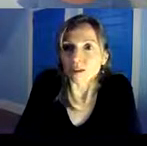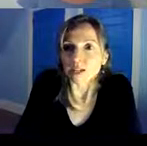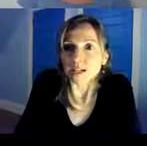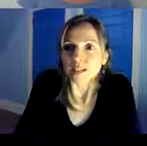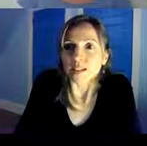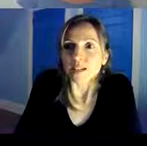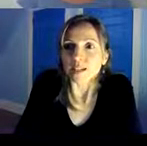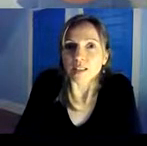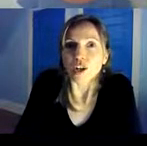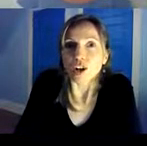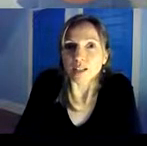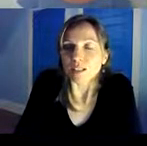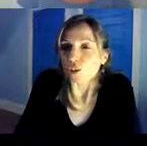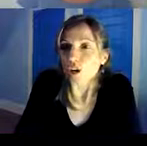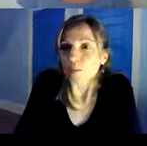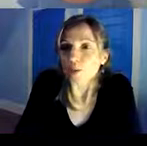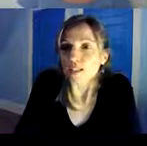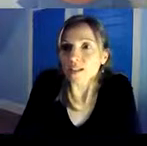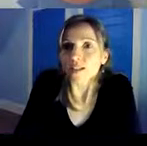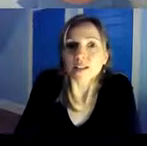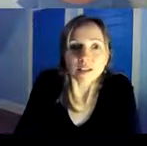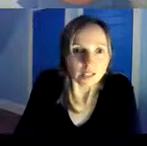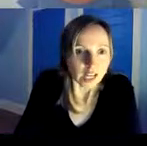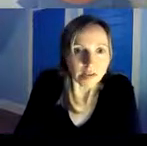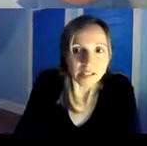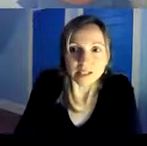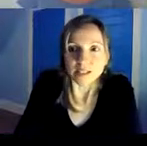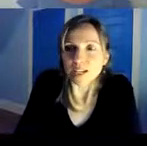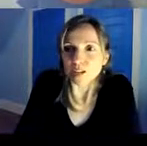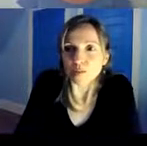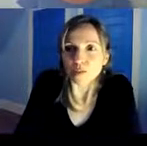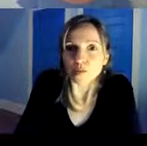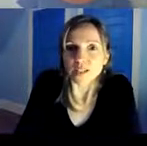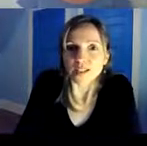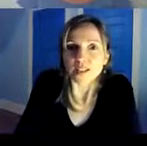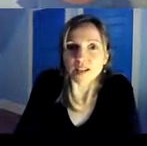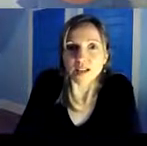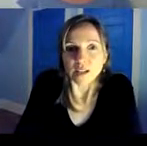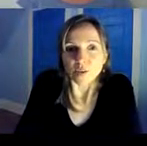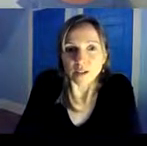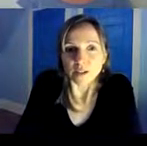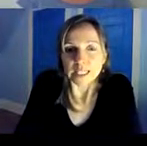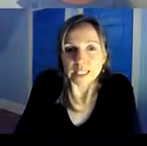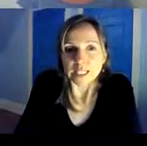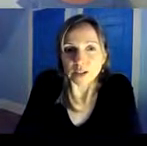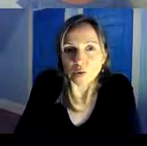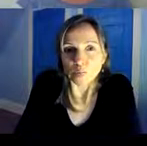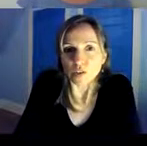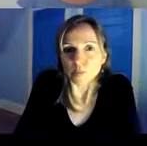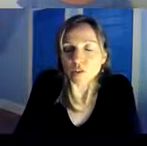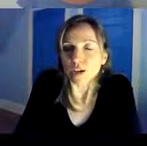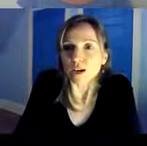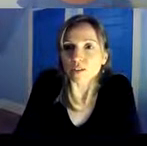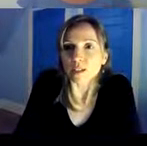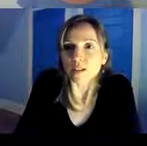where it's variegated in the gardens at the top of the ravine. It's coming in and taking over in the ravines. And so there you can see a slope